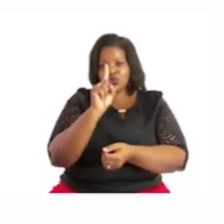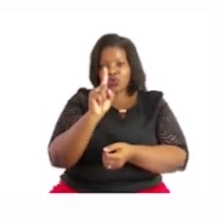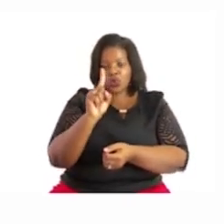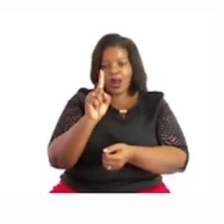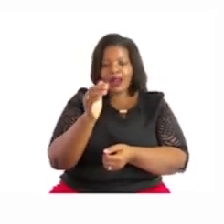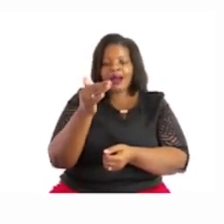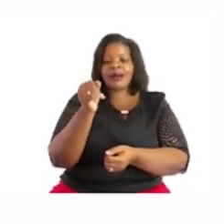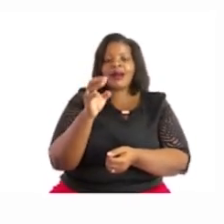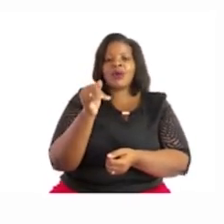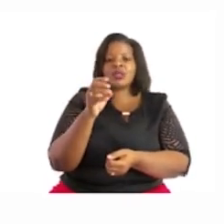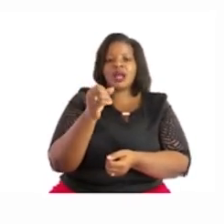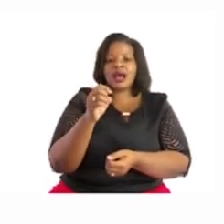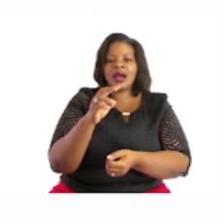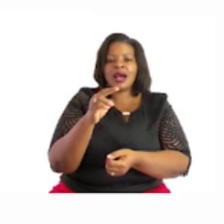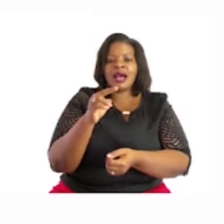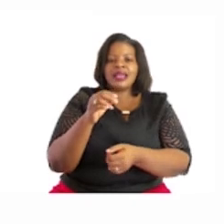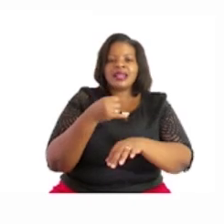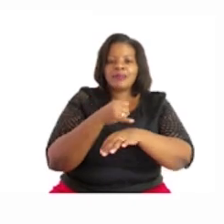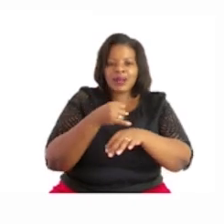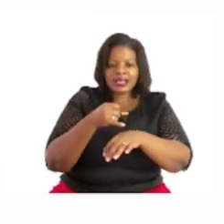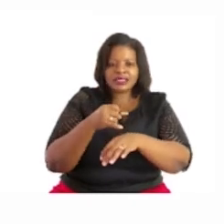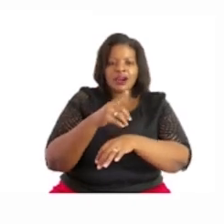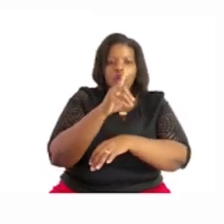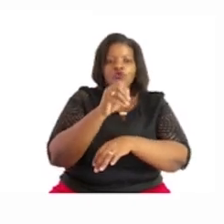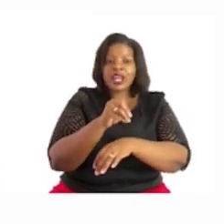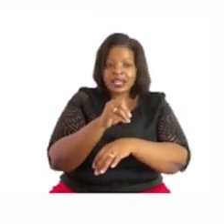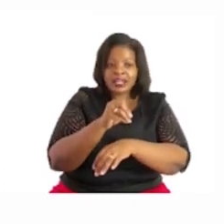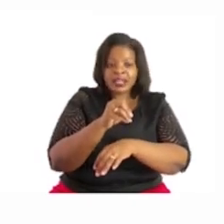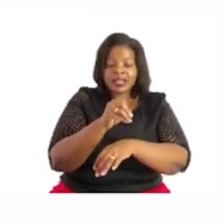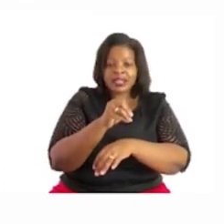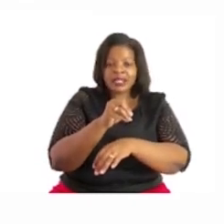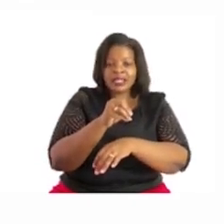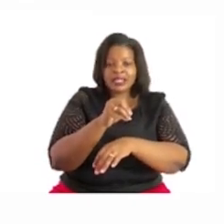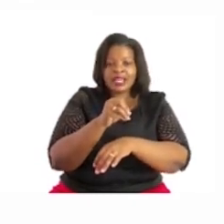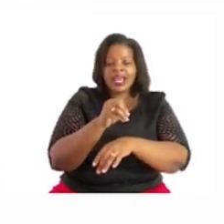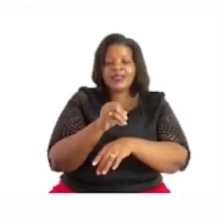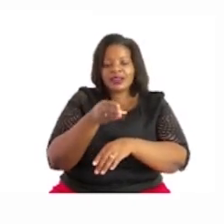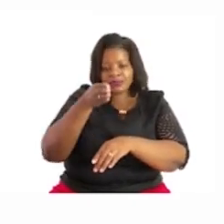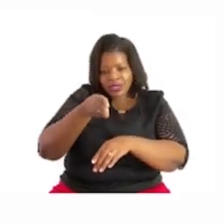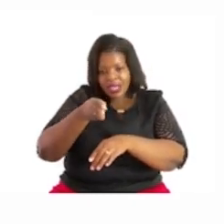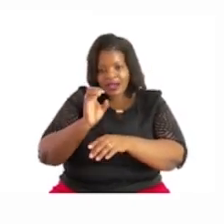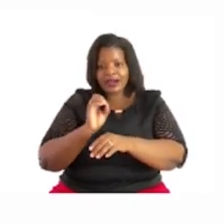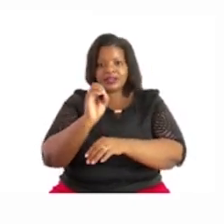tens column and none in the units column.